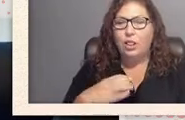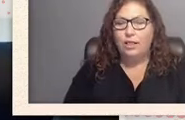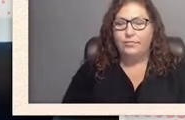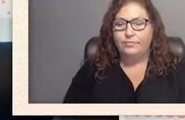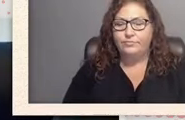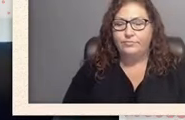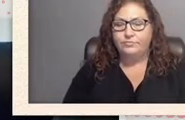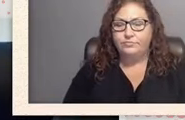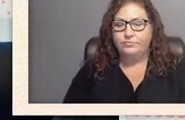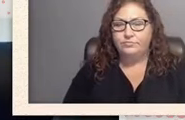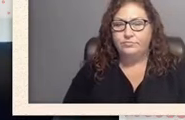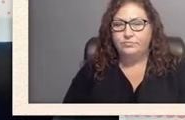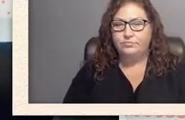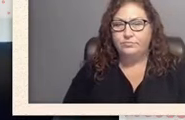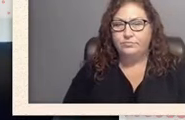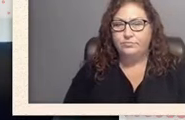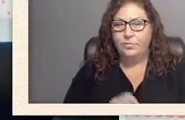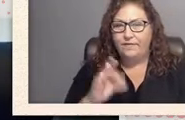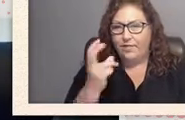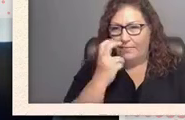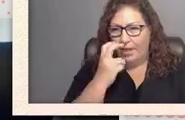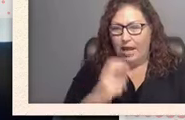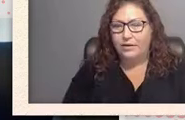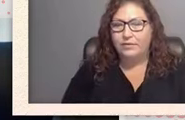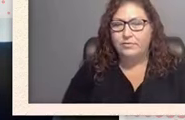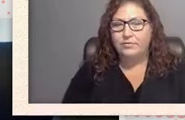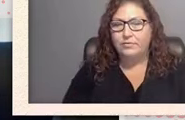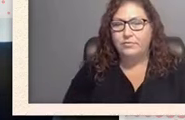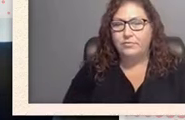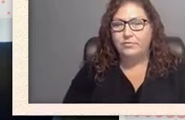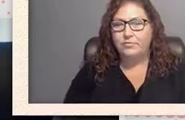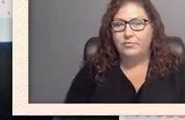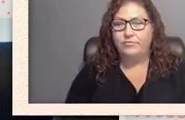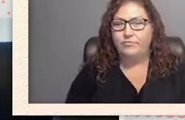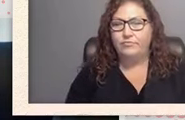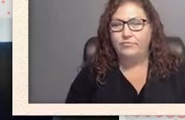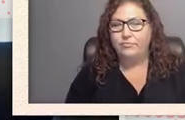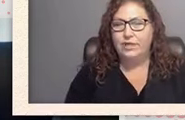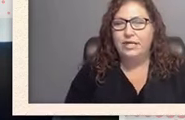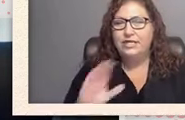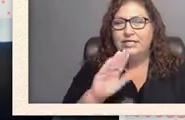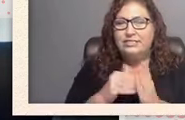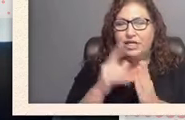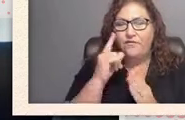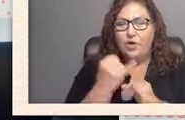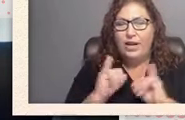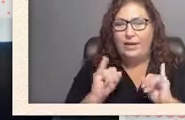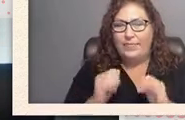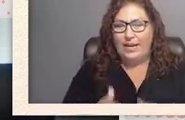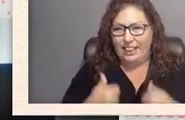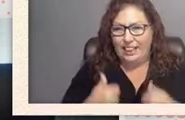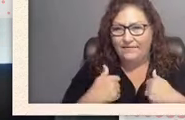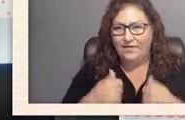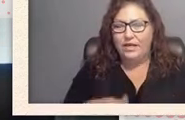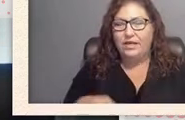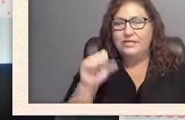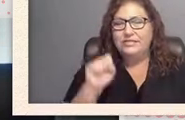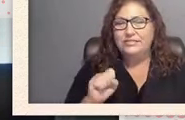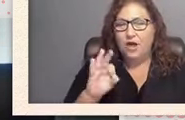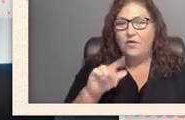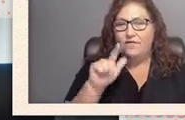of the Blind, the Center for Independent Living, South Florida,